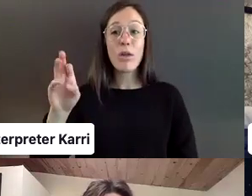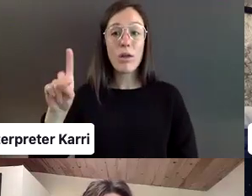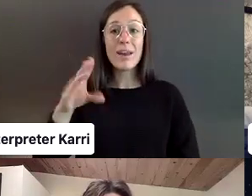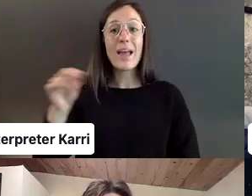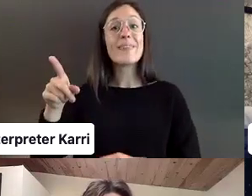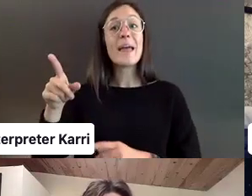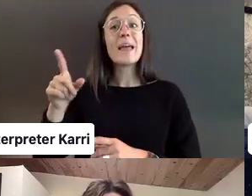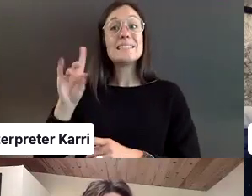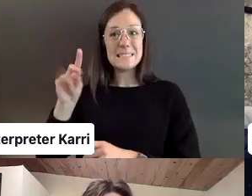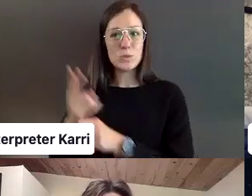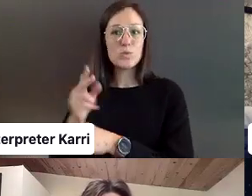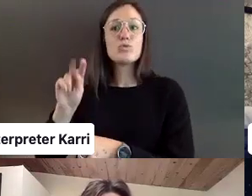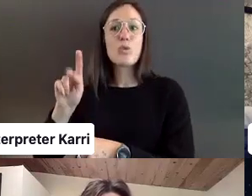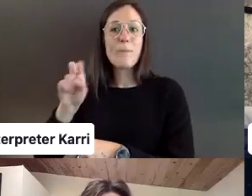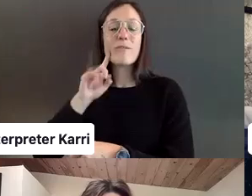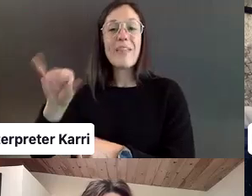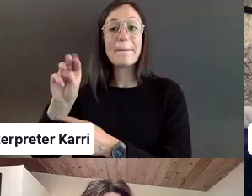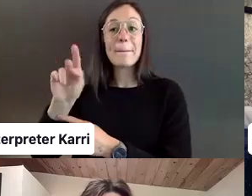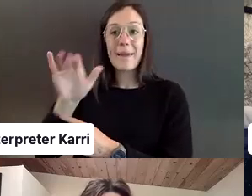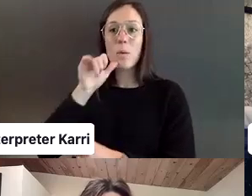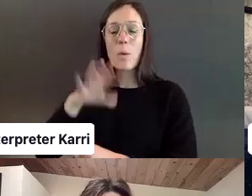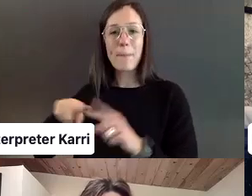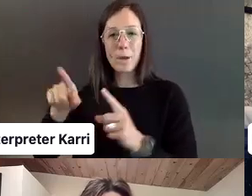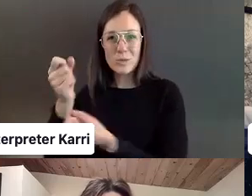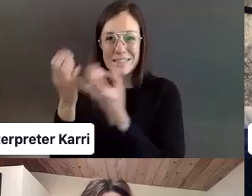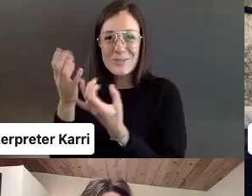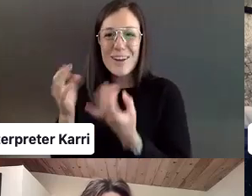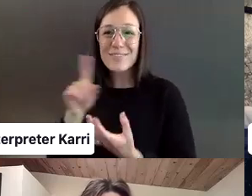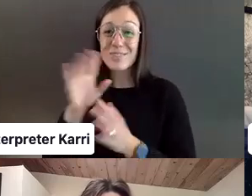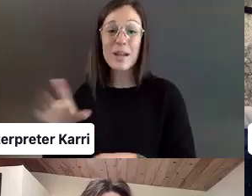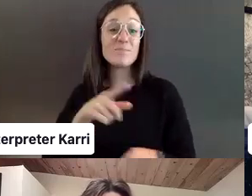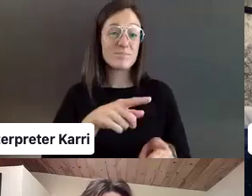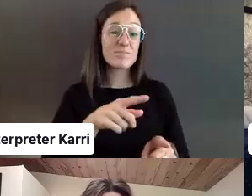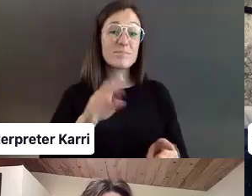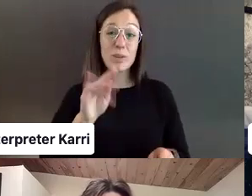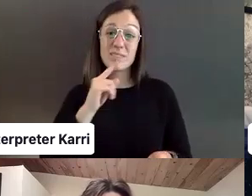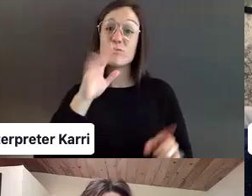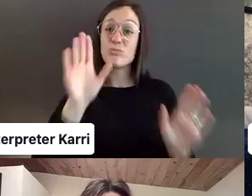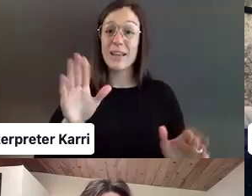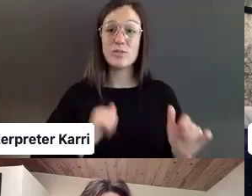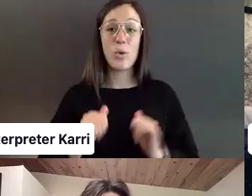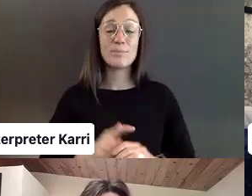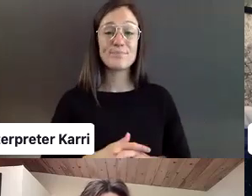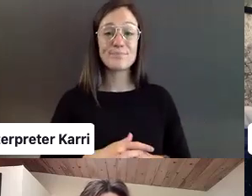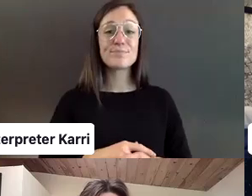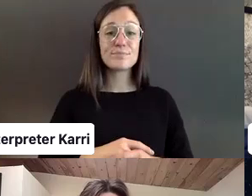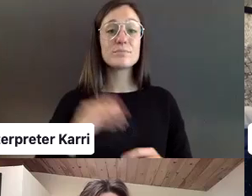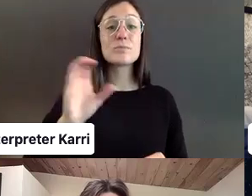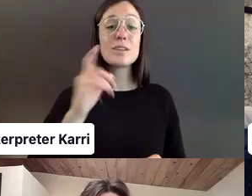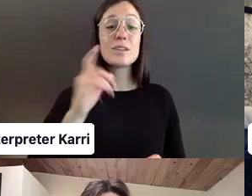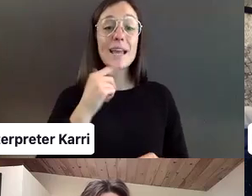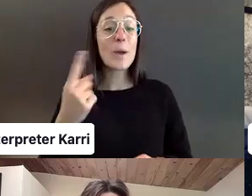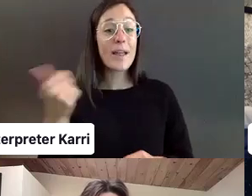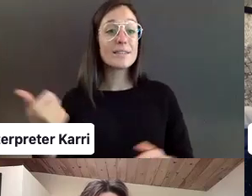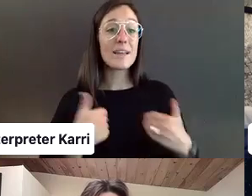woman, but also then like deconstructing all that. It was really cool. Such a good show. Yeah. Anybody else have some